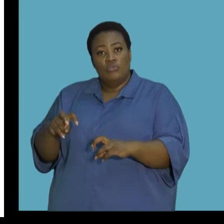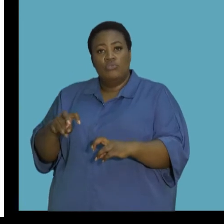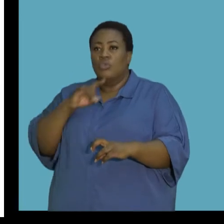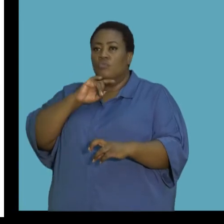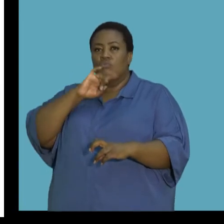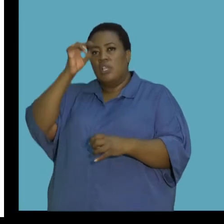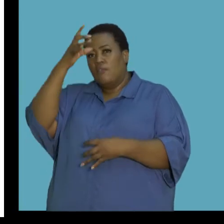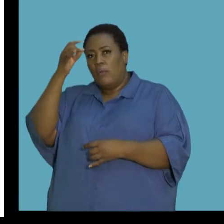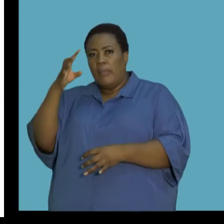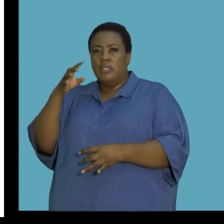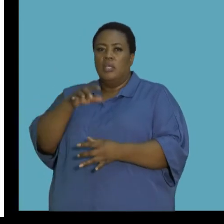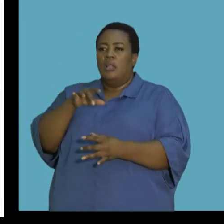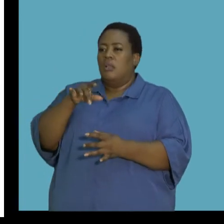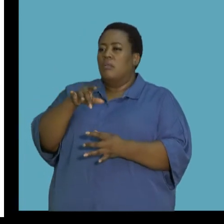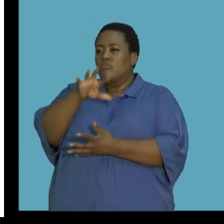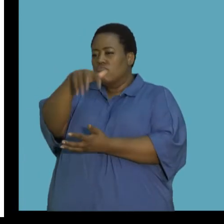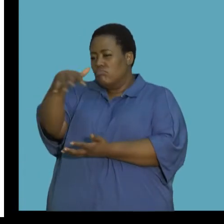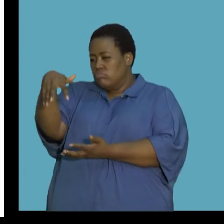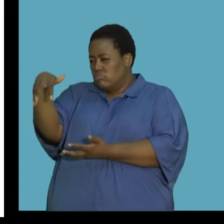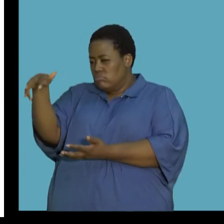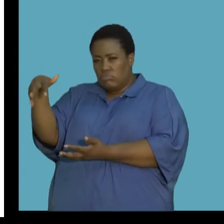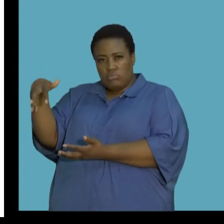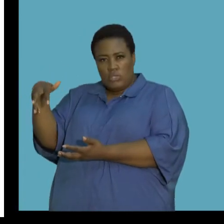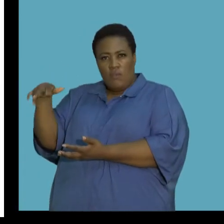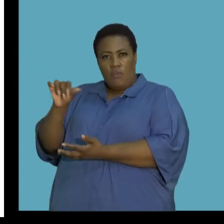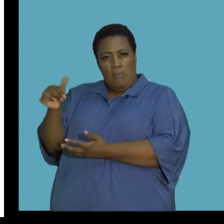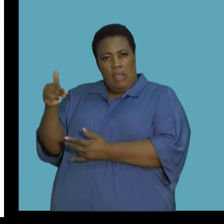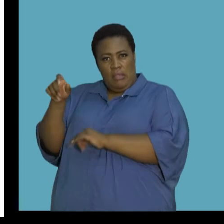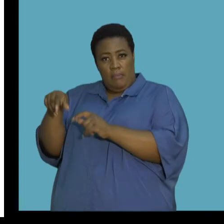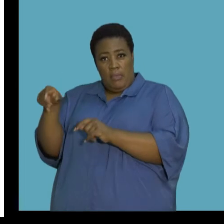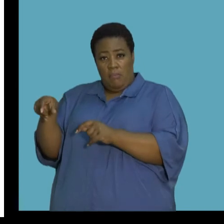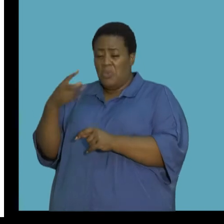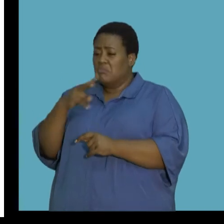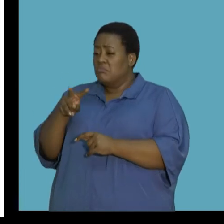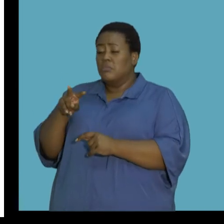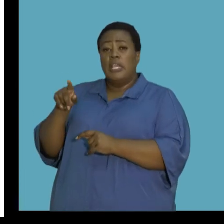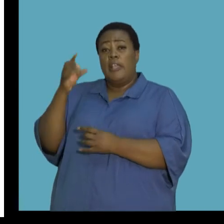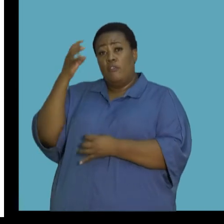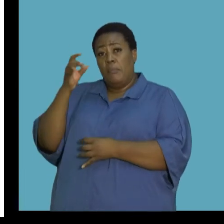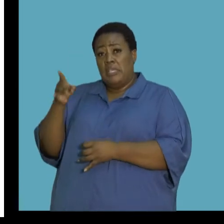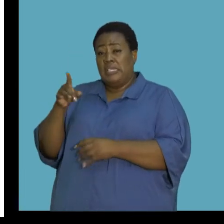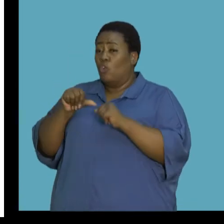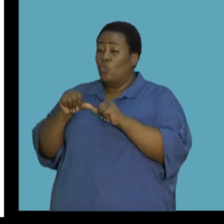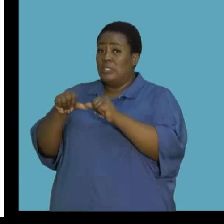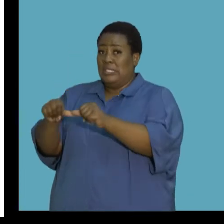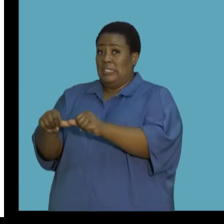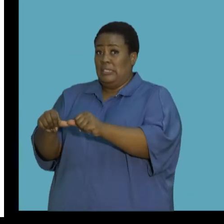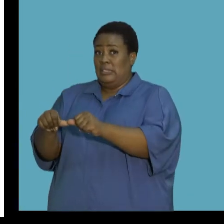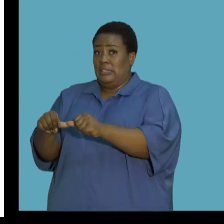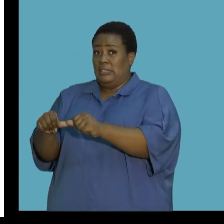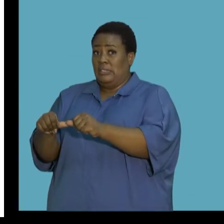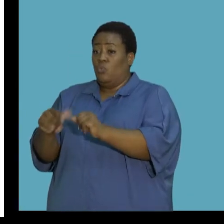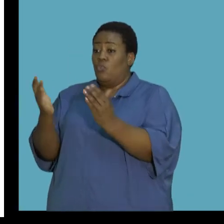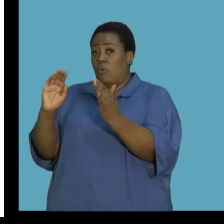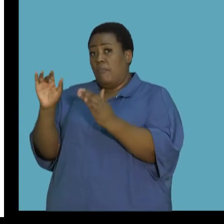through information and collecting data from different sources, how consistent is that information from